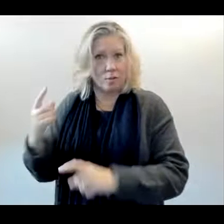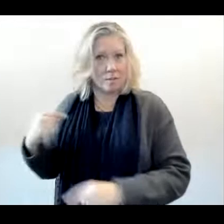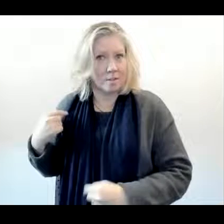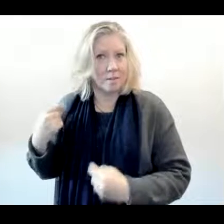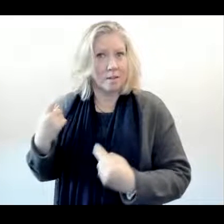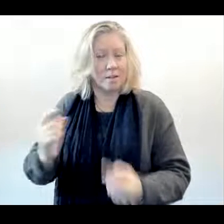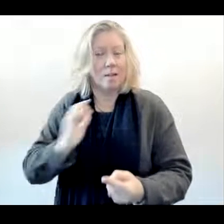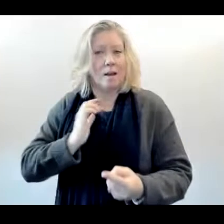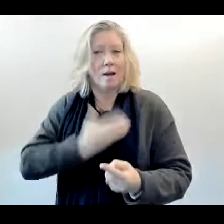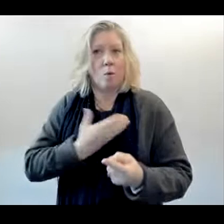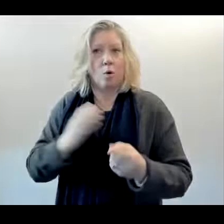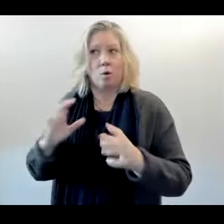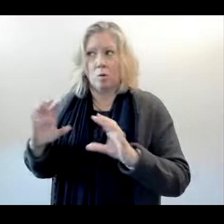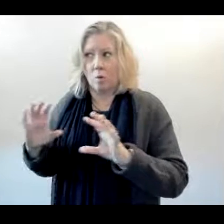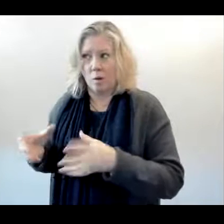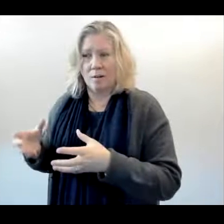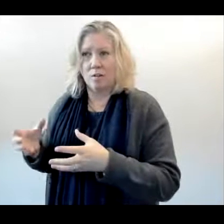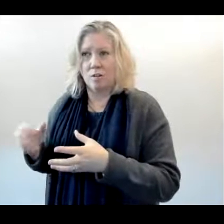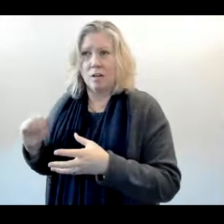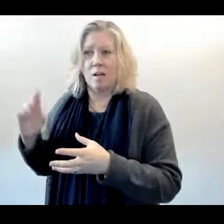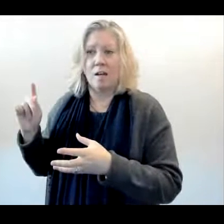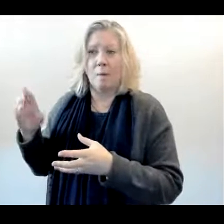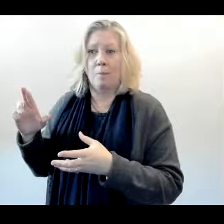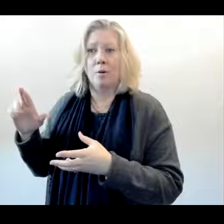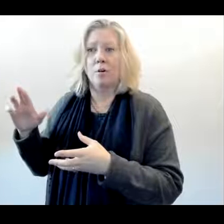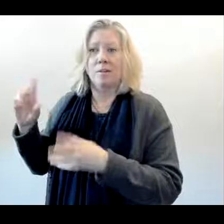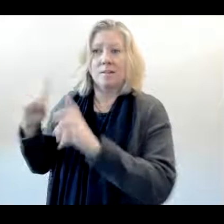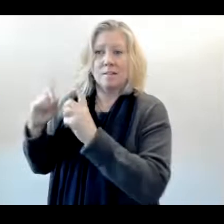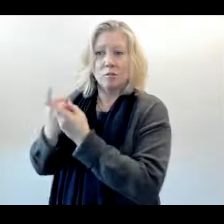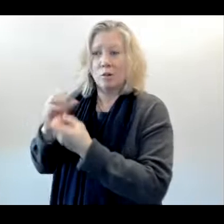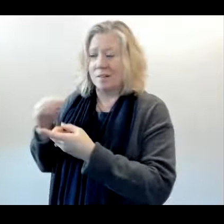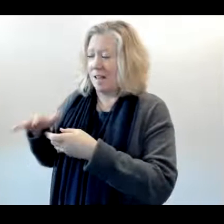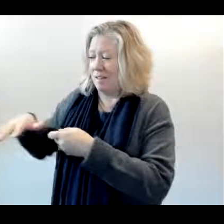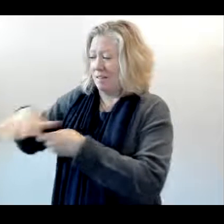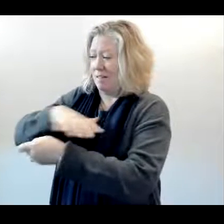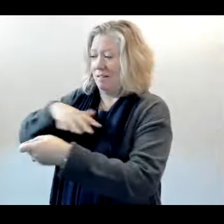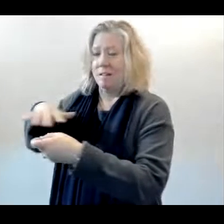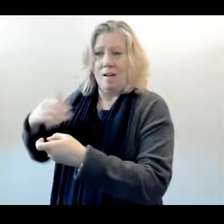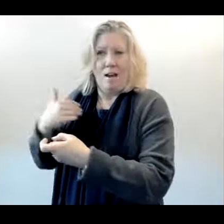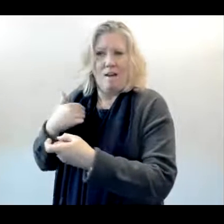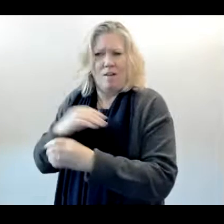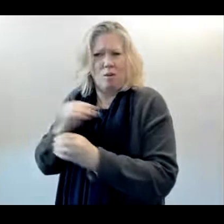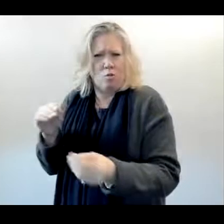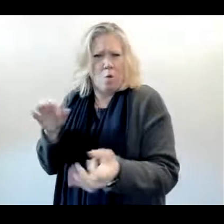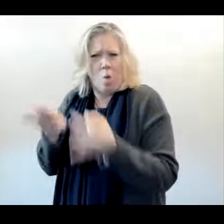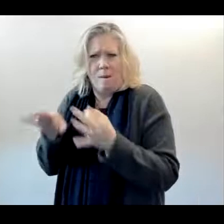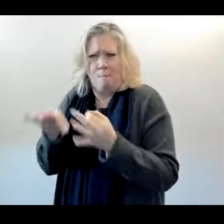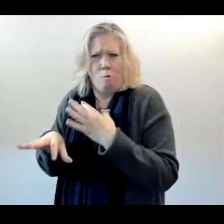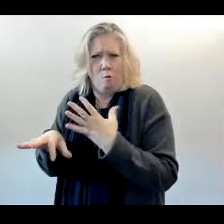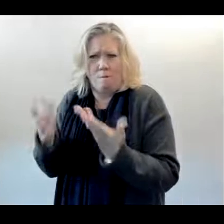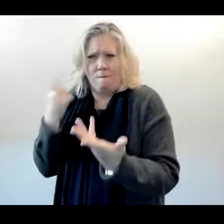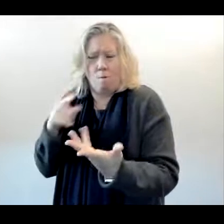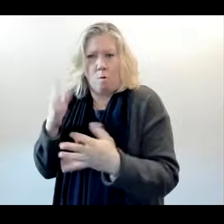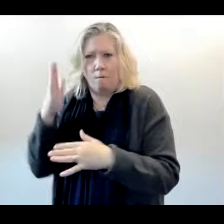and community partners in the Upper Hill District and neighboring streets have had little or no input as to the future